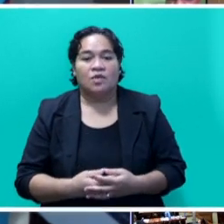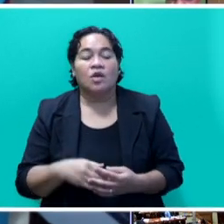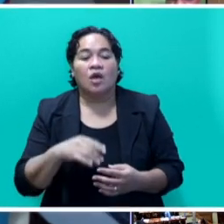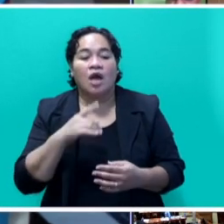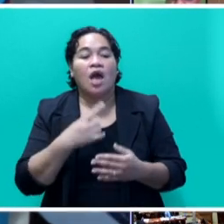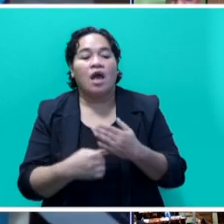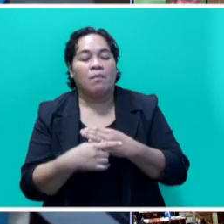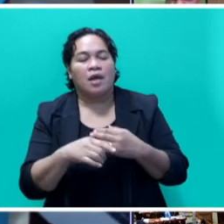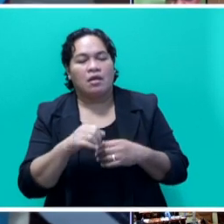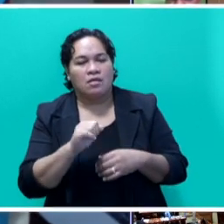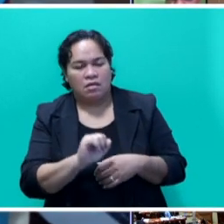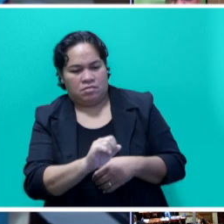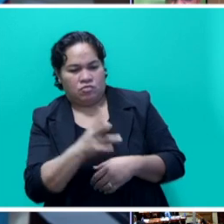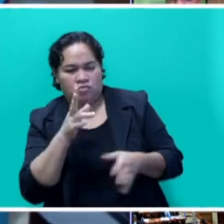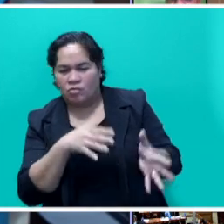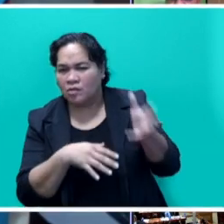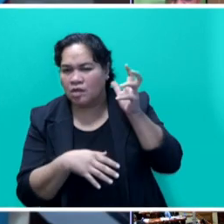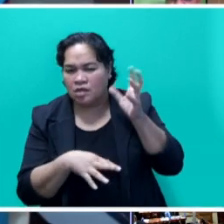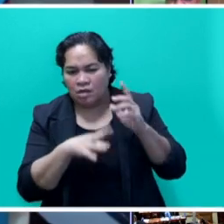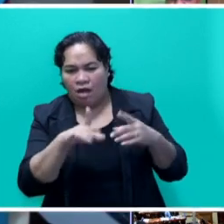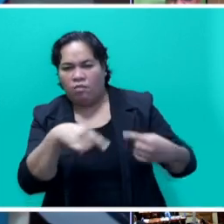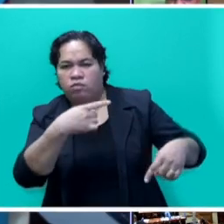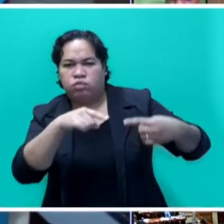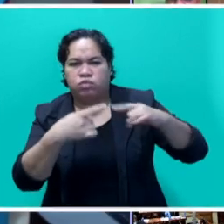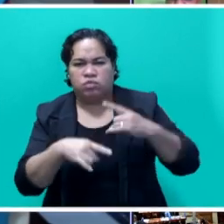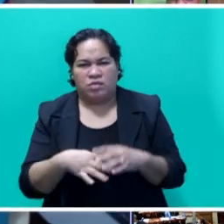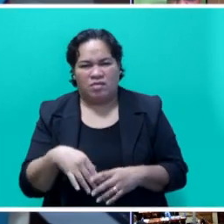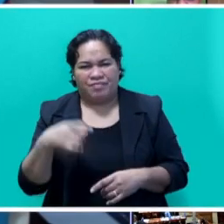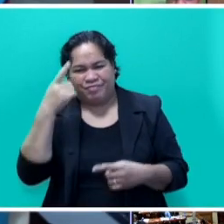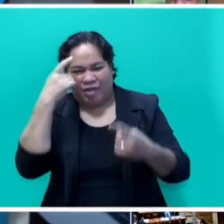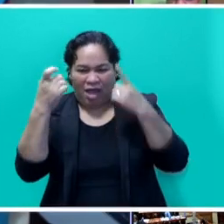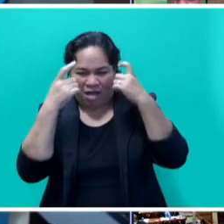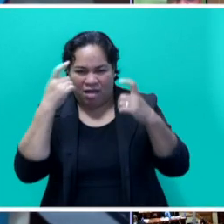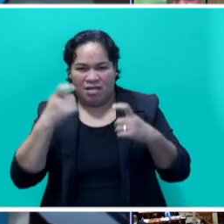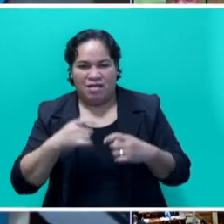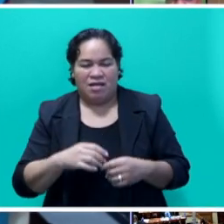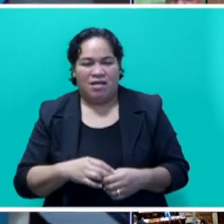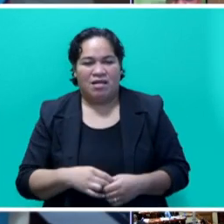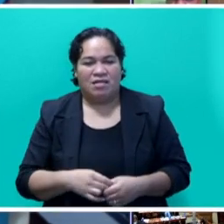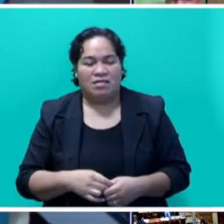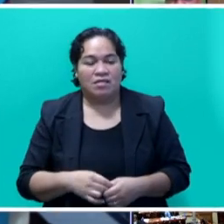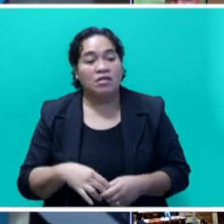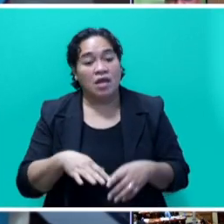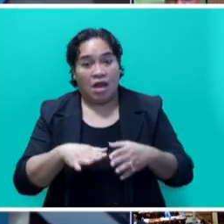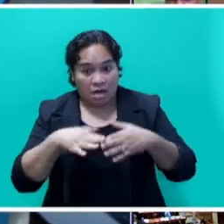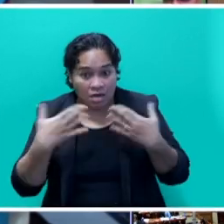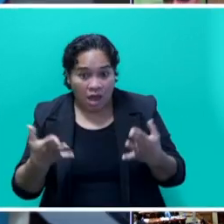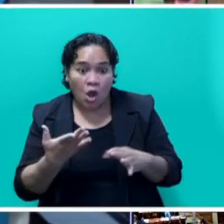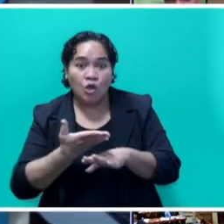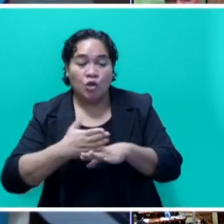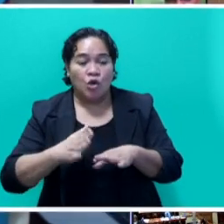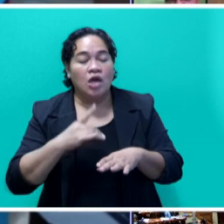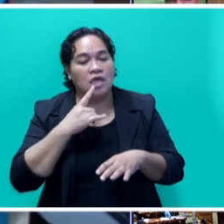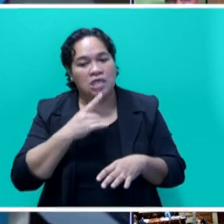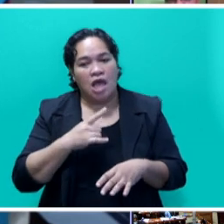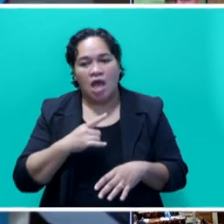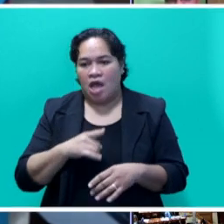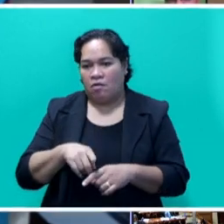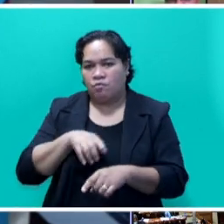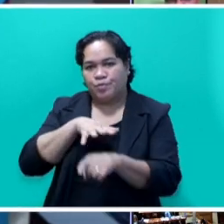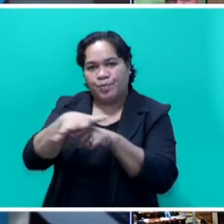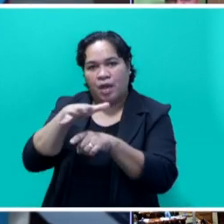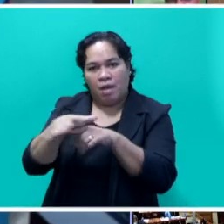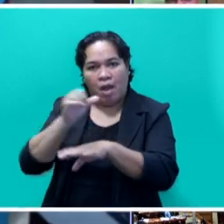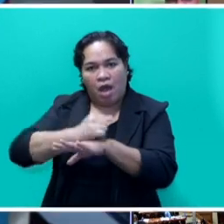arguments flipped on their head. Now they have a new position. They say we should have consulted the landowners. This is the